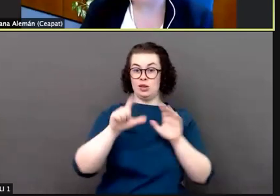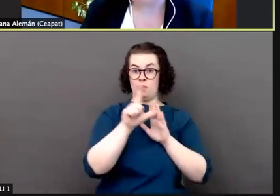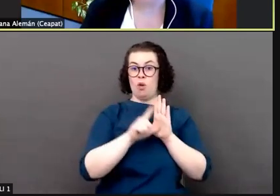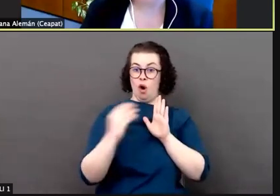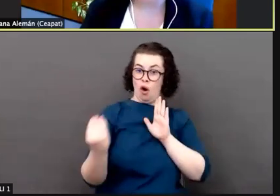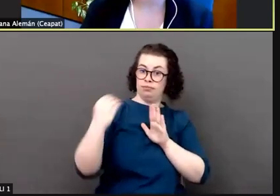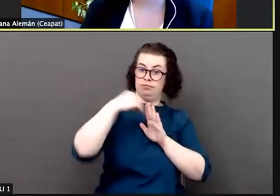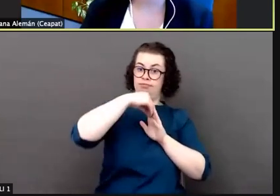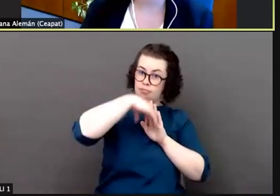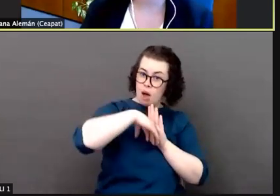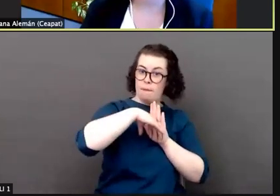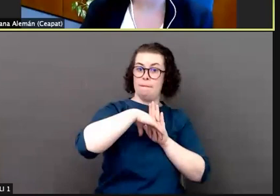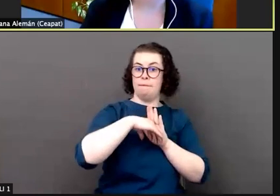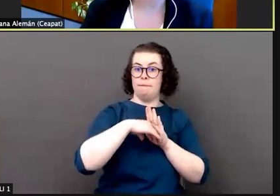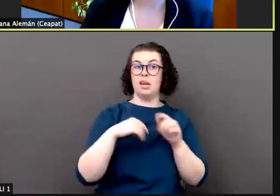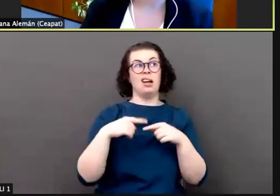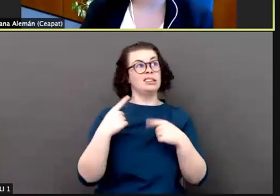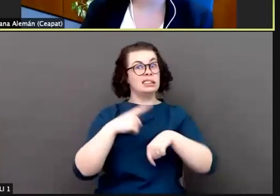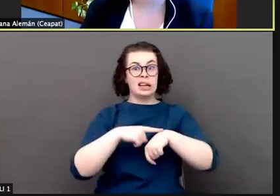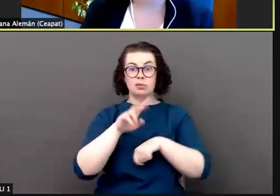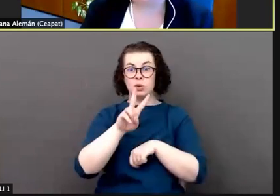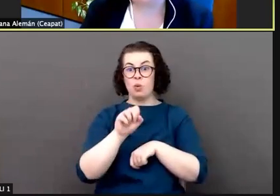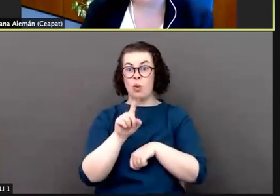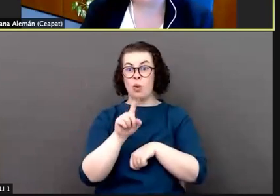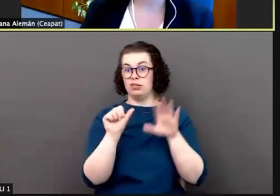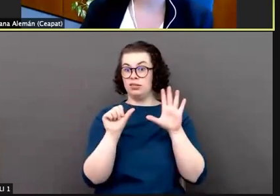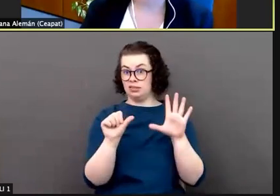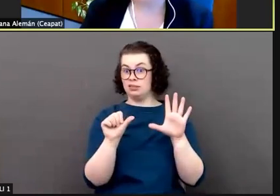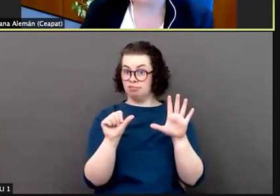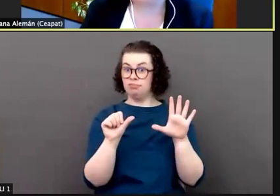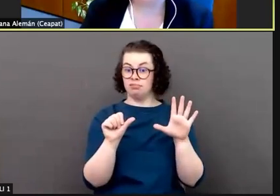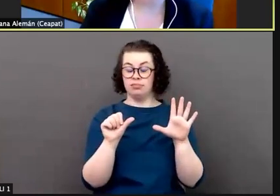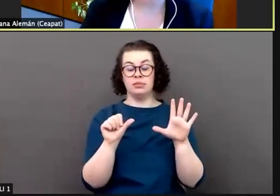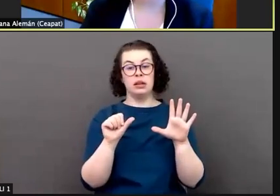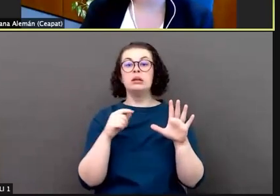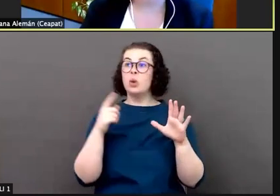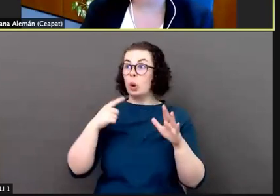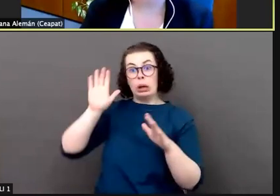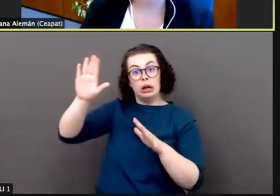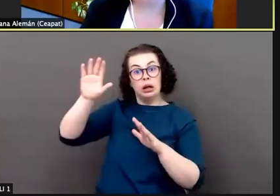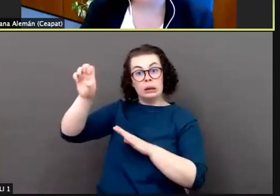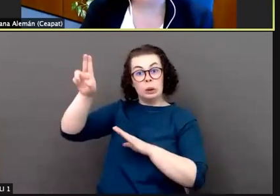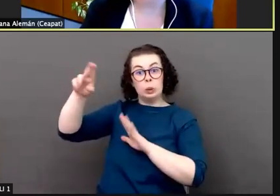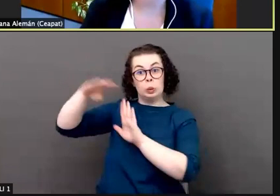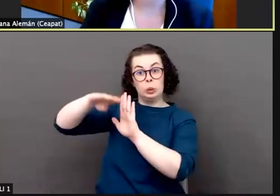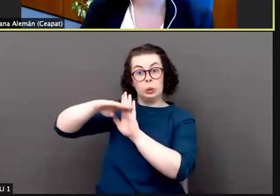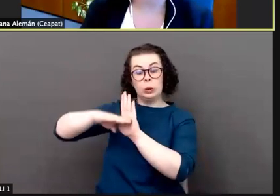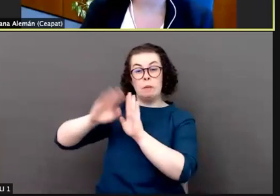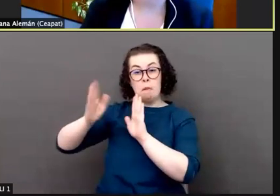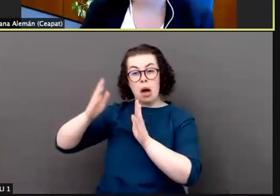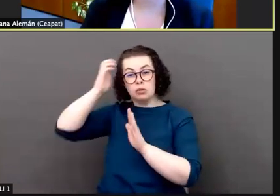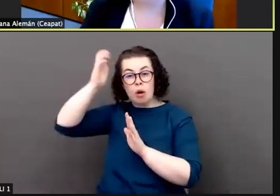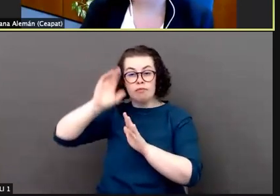26, 2014, includes social and accessibility clauses to